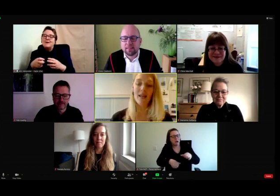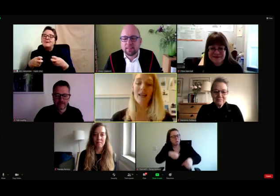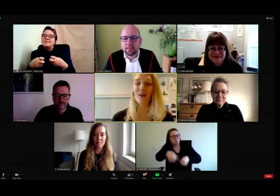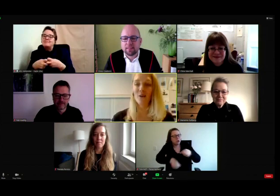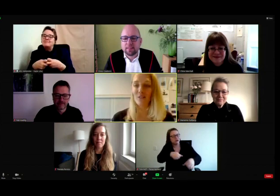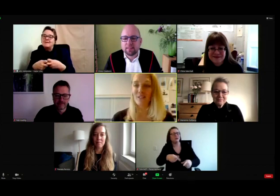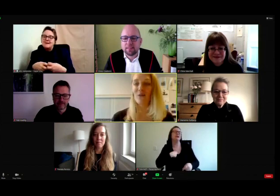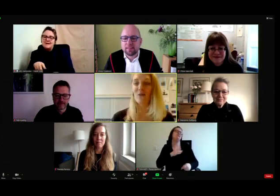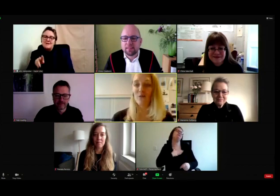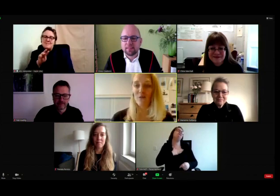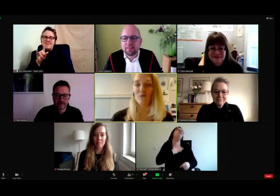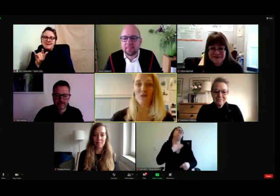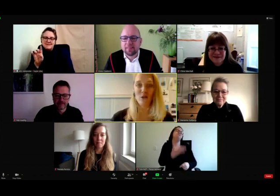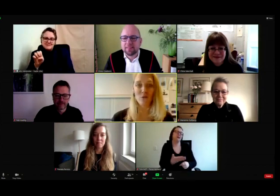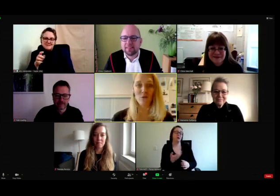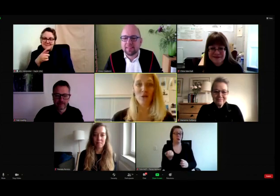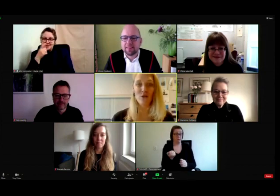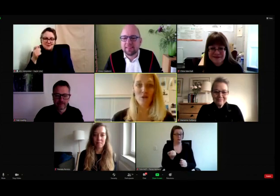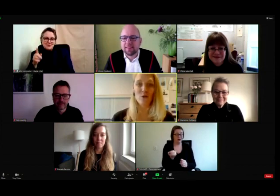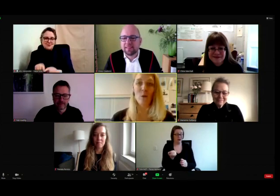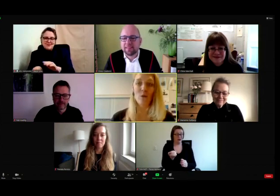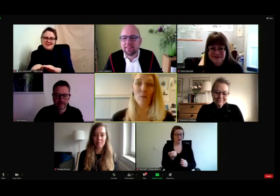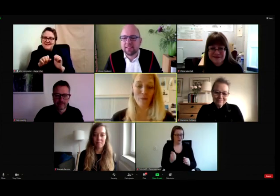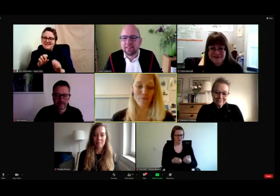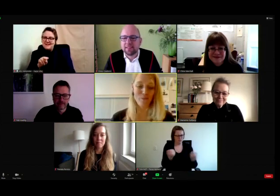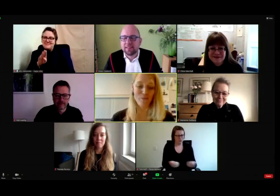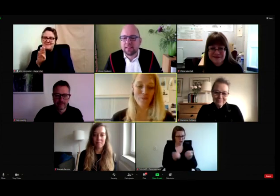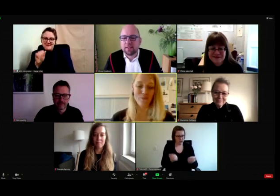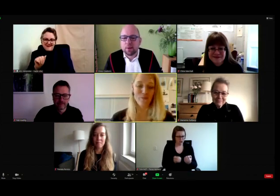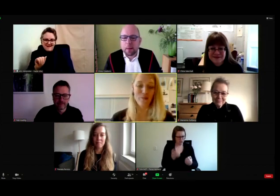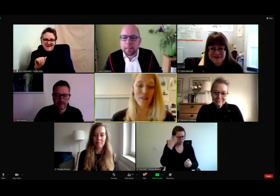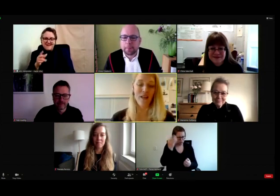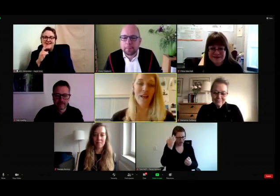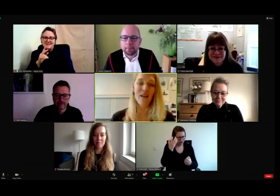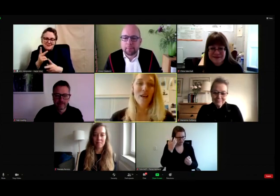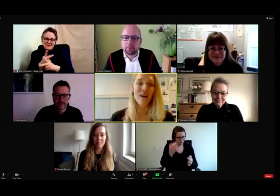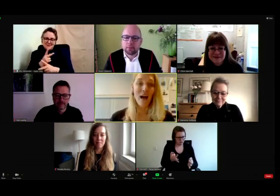the MPI until you found the solution to a problem.